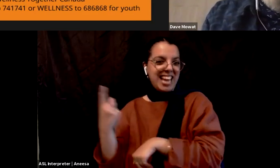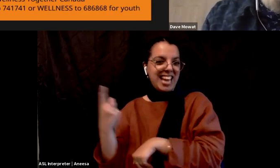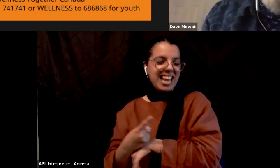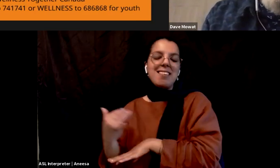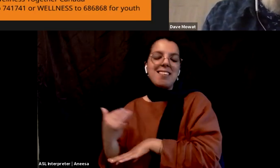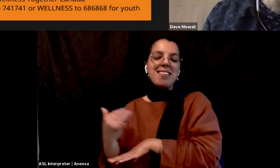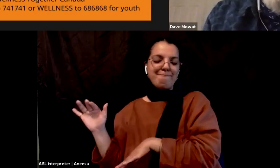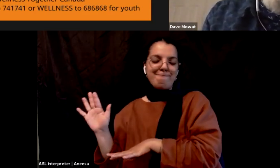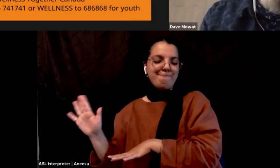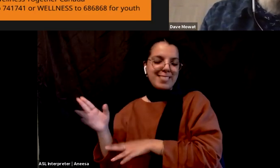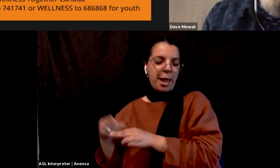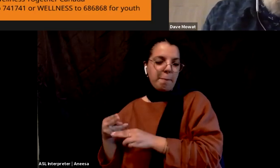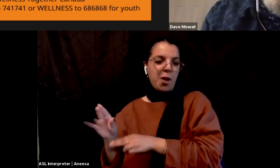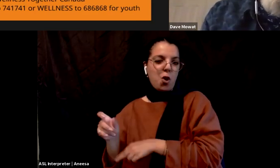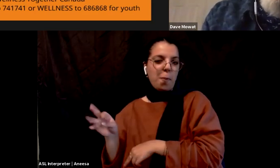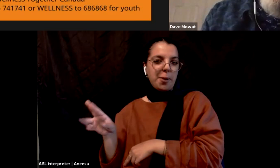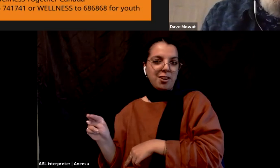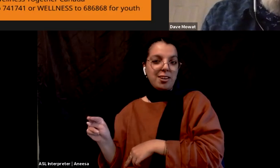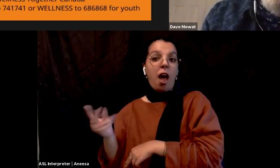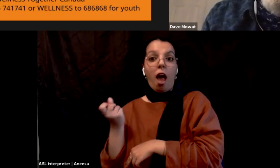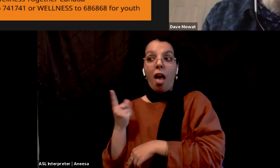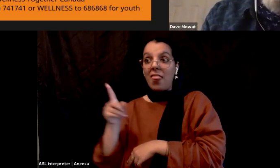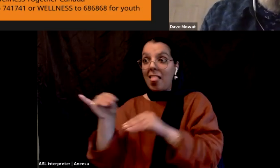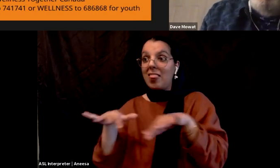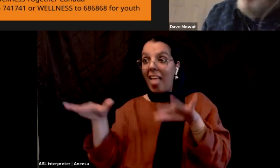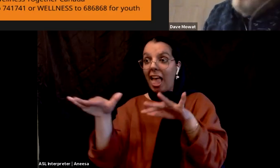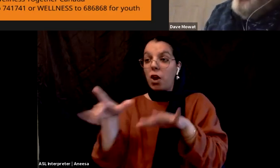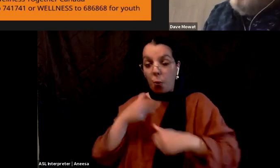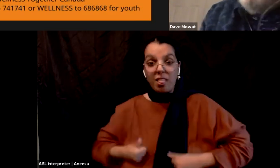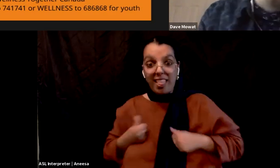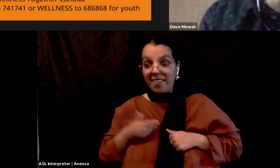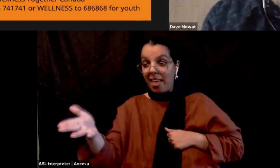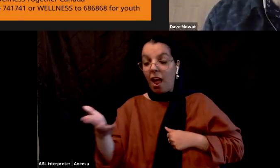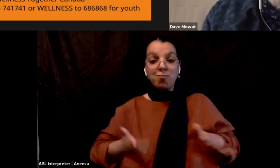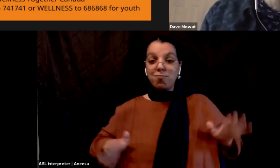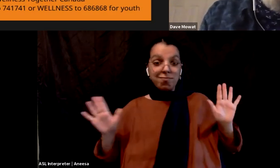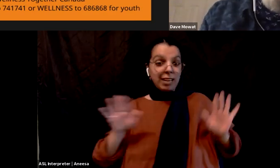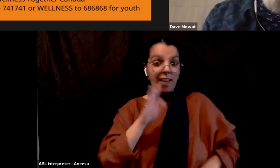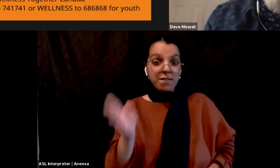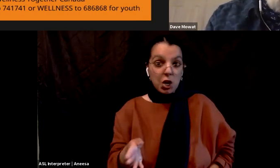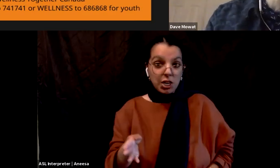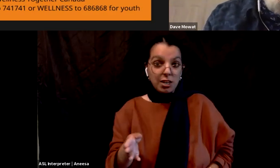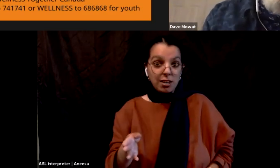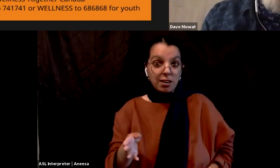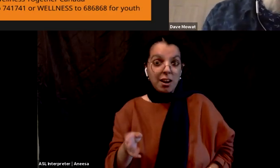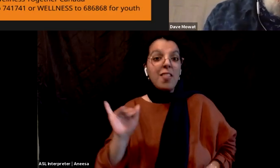on lands that were never surrendered property in what's known in this area as the Gunshot Treaty.